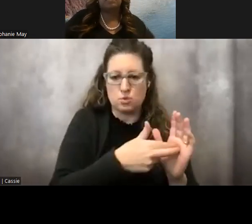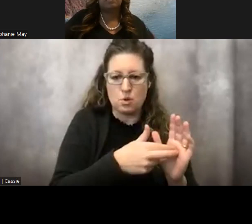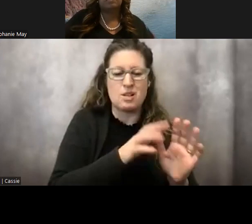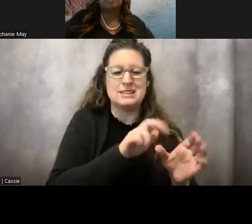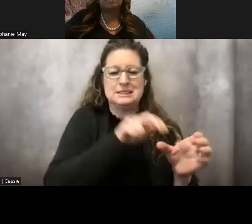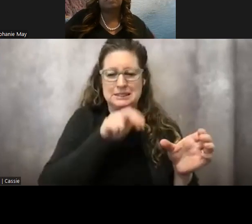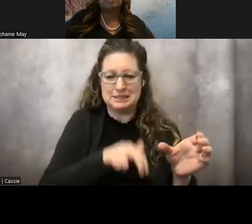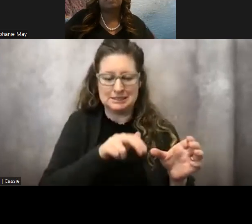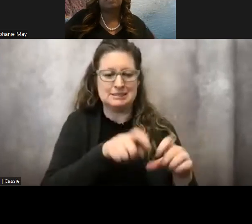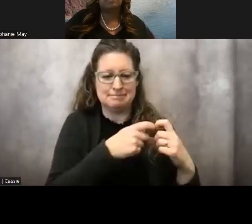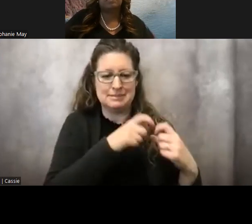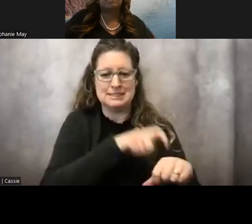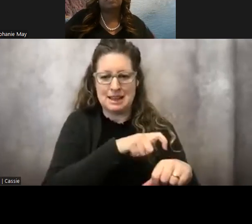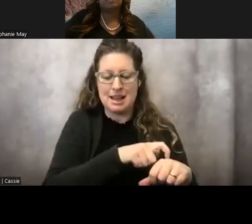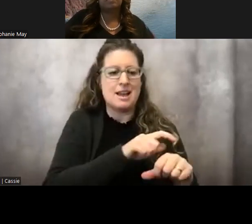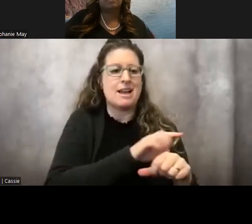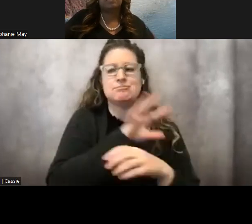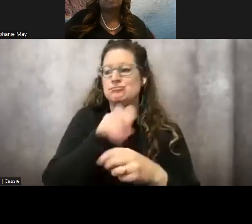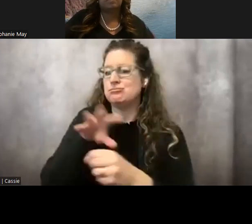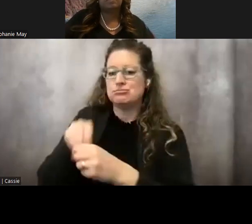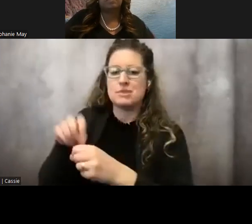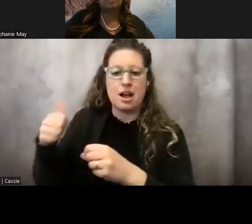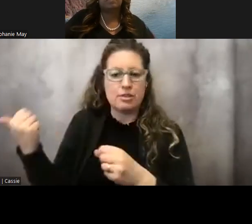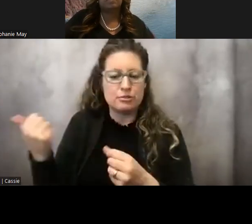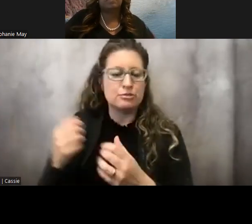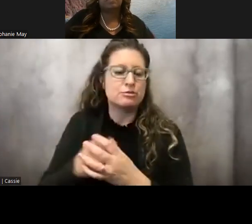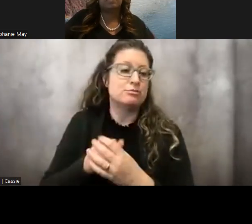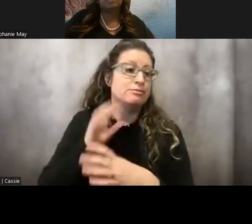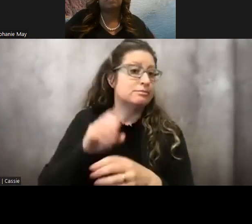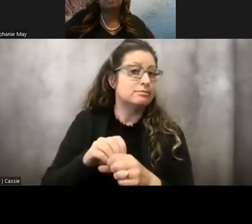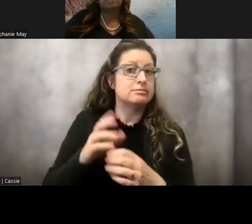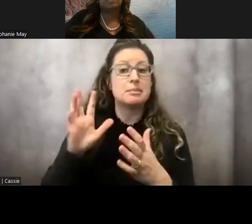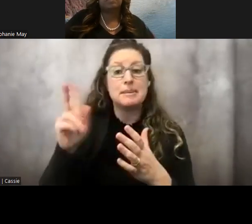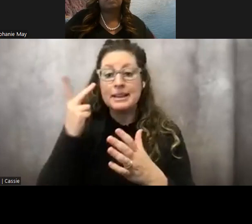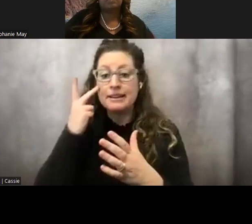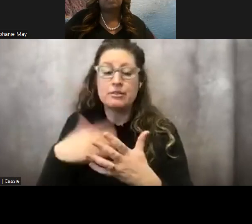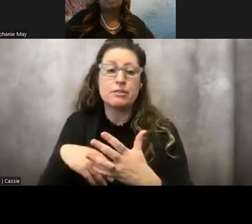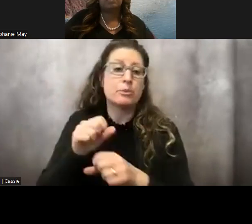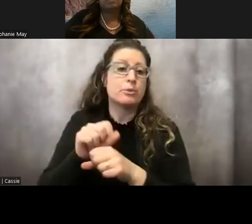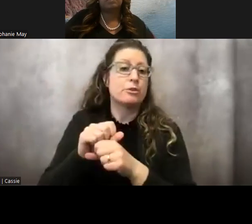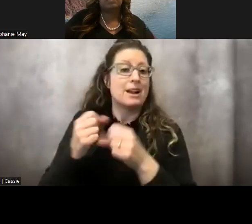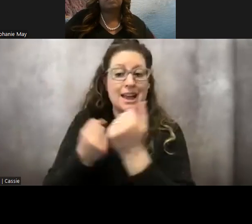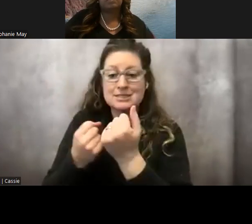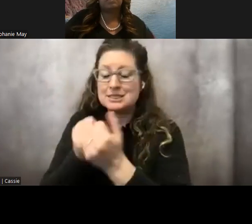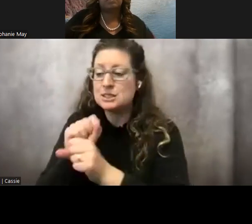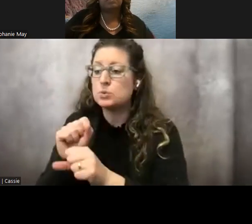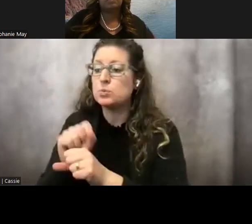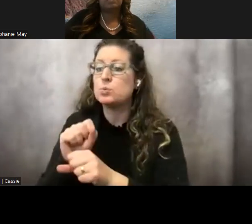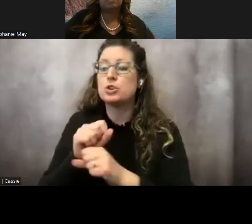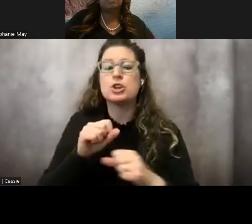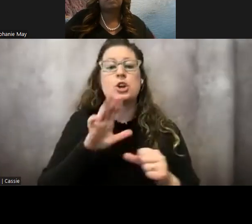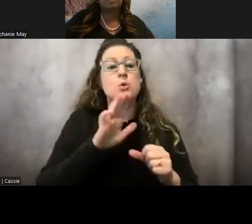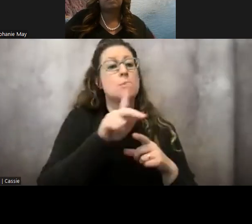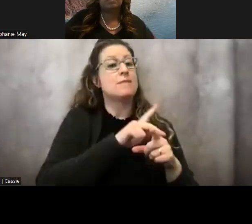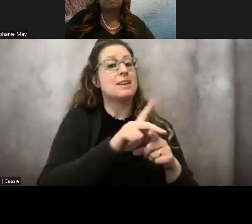engaging in advocacy work, doing things that are outside of the vulnerabilities of your professional identity,